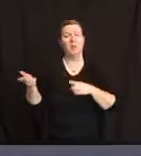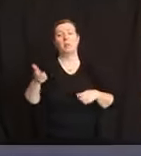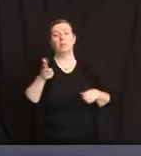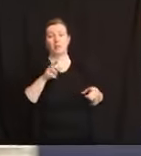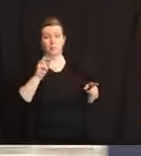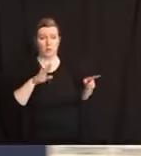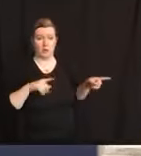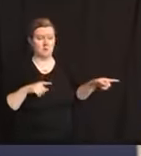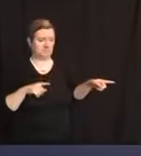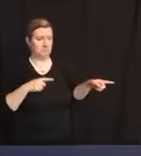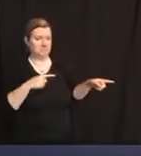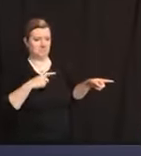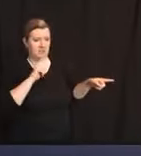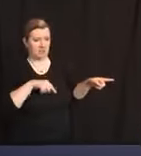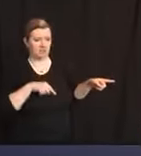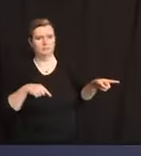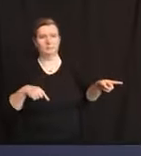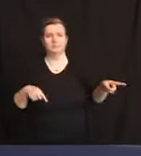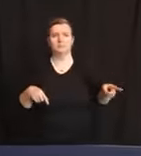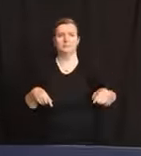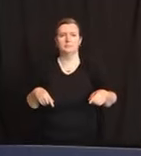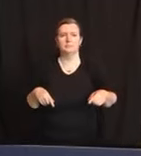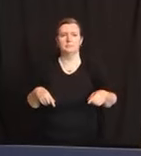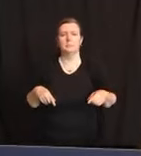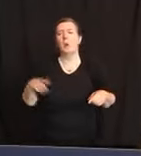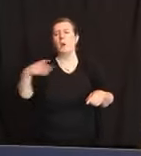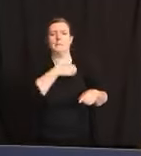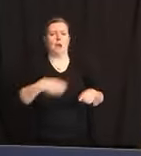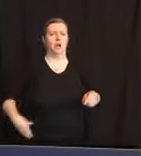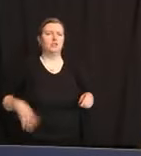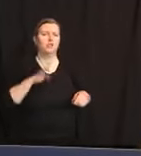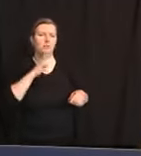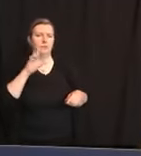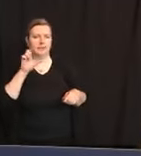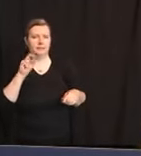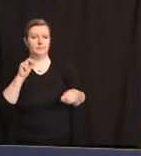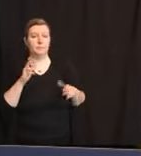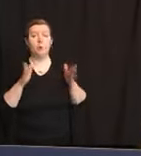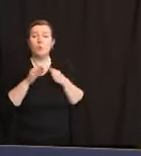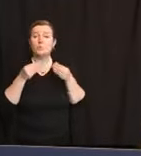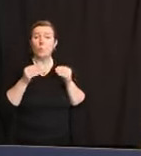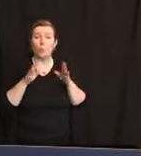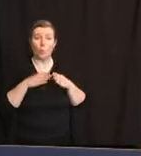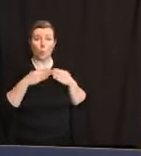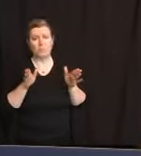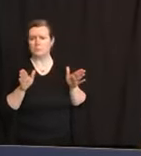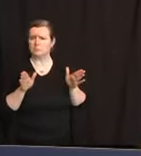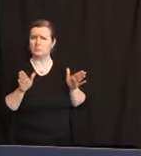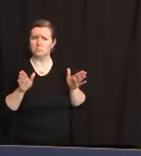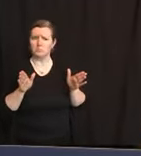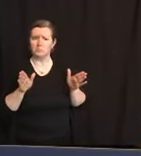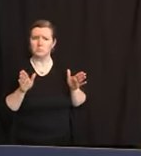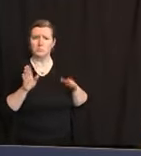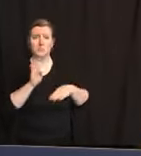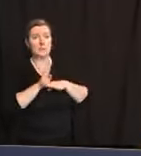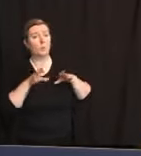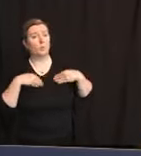Governor. First of all, we're all happy that the small shops are going to be able to open. The business owners